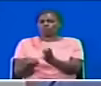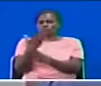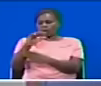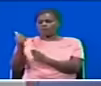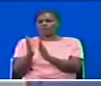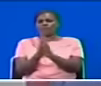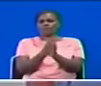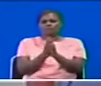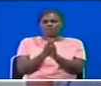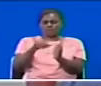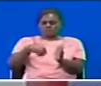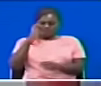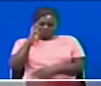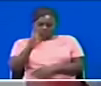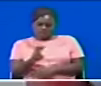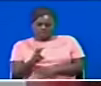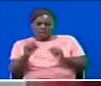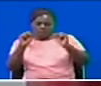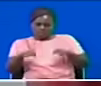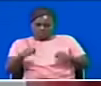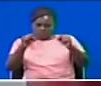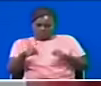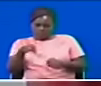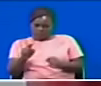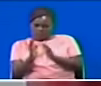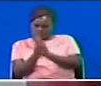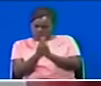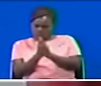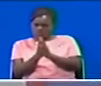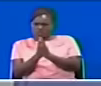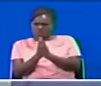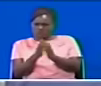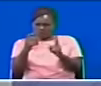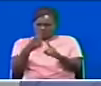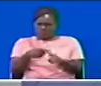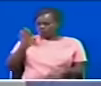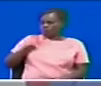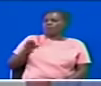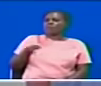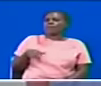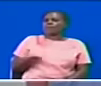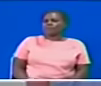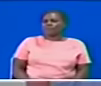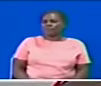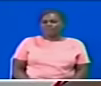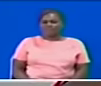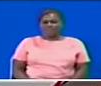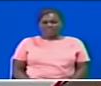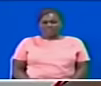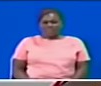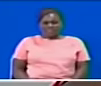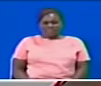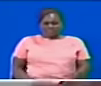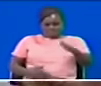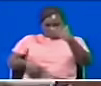counter-narrative. Okay. Do I see possibilities of that counter-narrative coming from women? Yes. Okay, all right. Good place to wind that up.